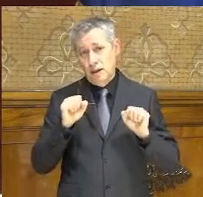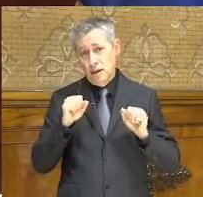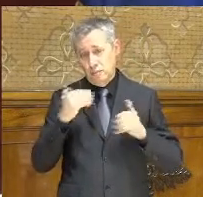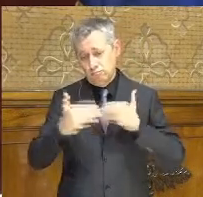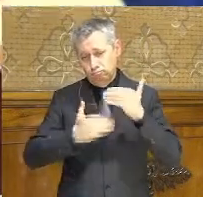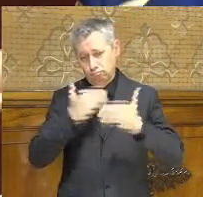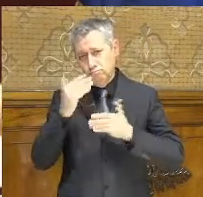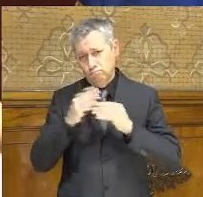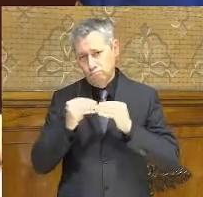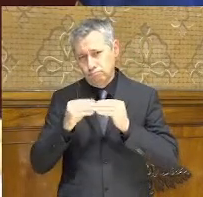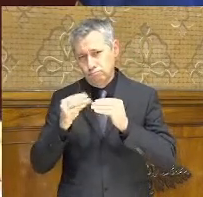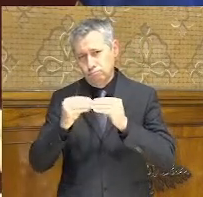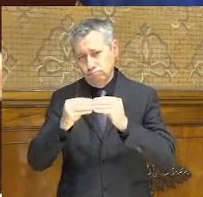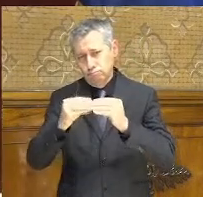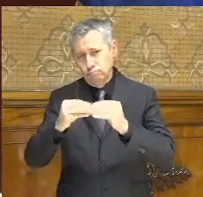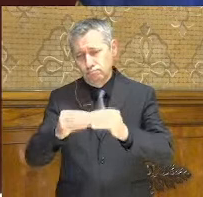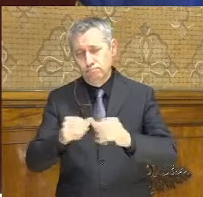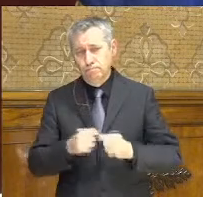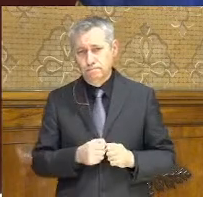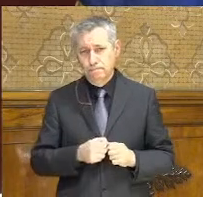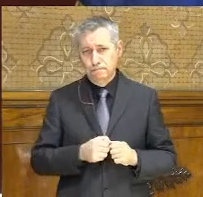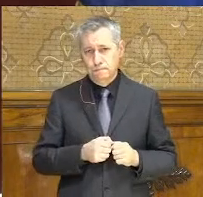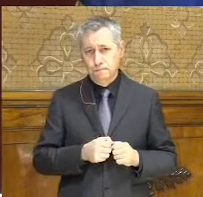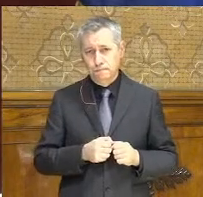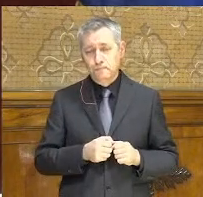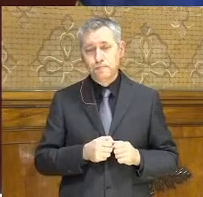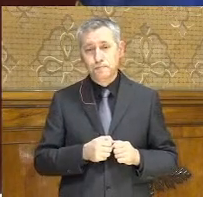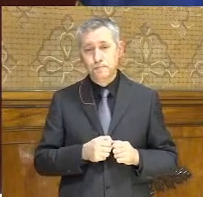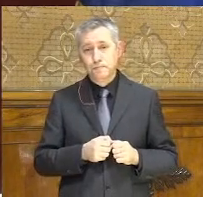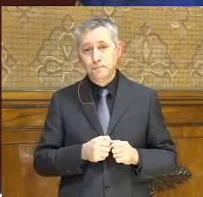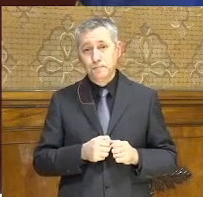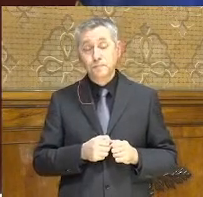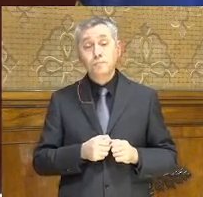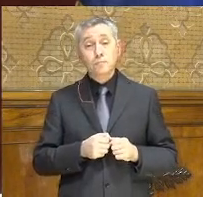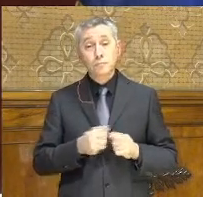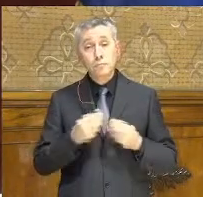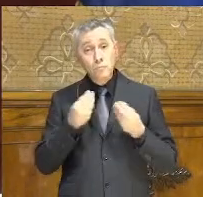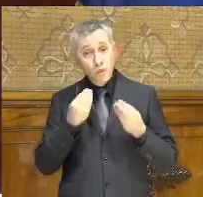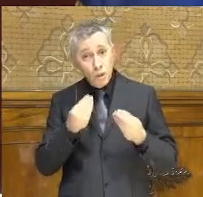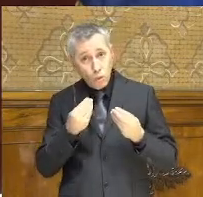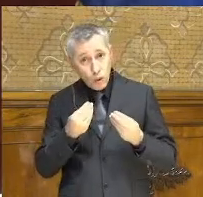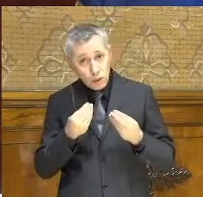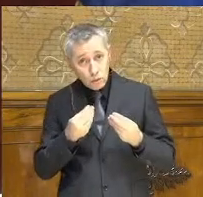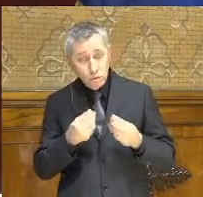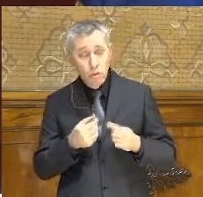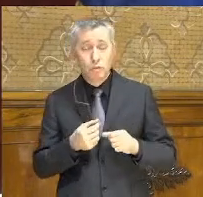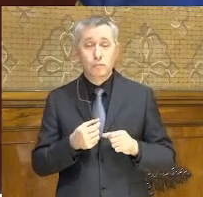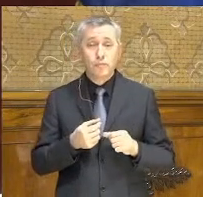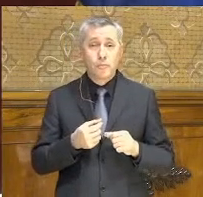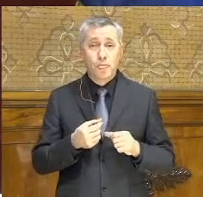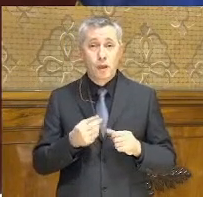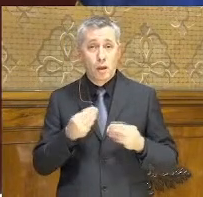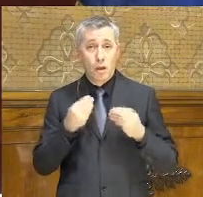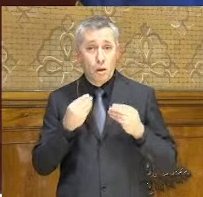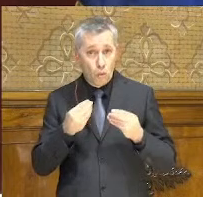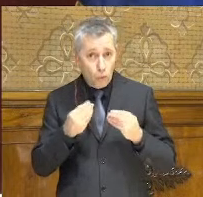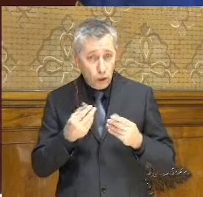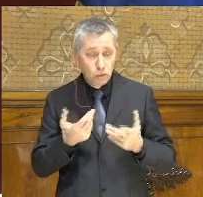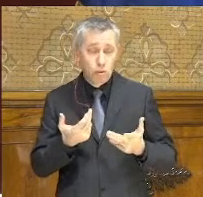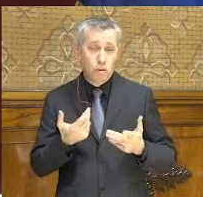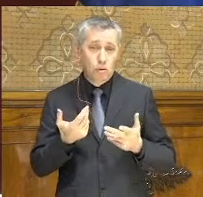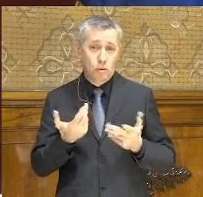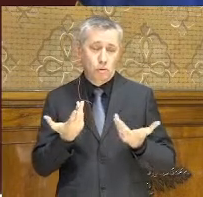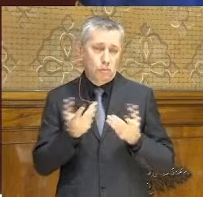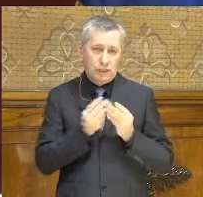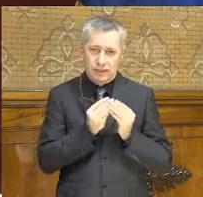freedom. Freedom's performance is arrested, and freedom is disappeared, as is the fate